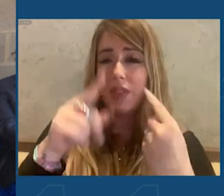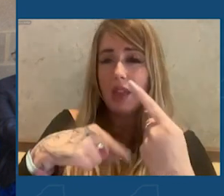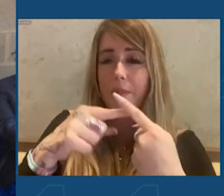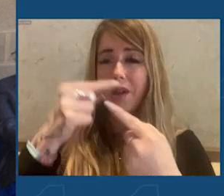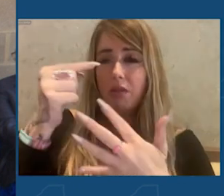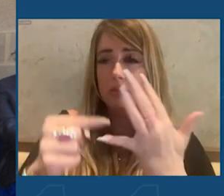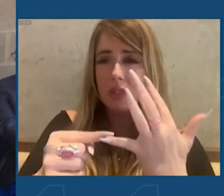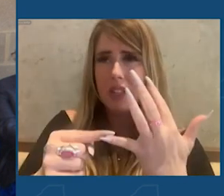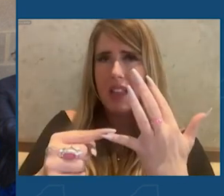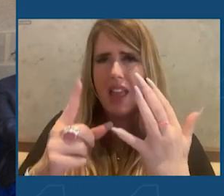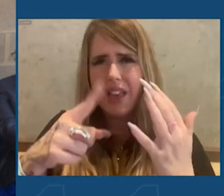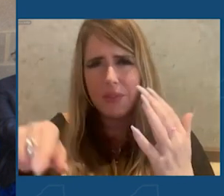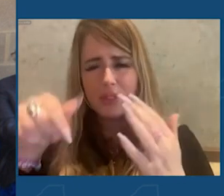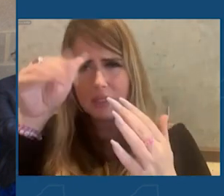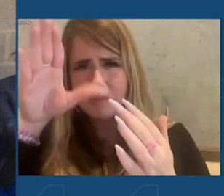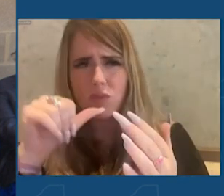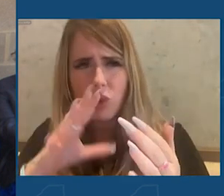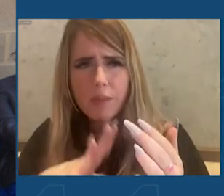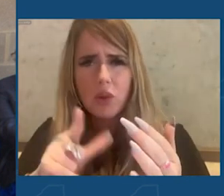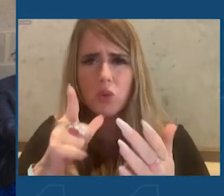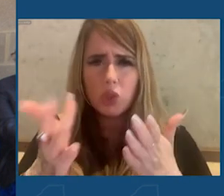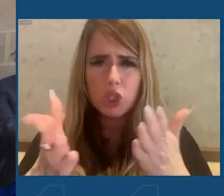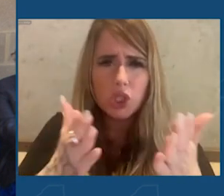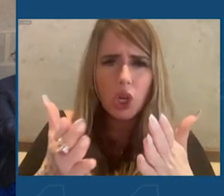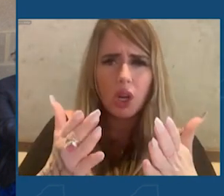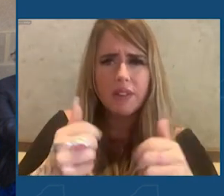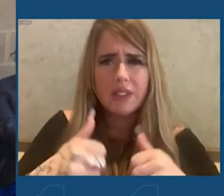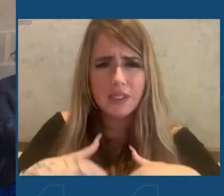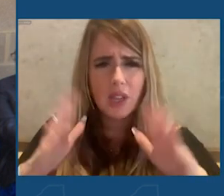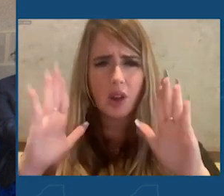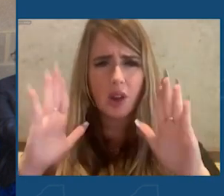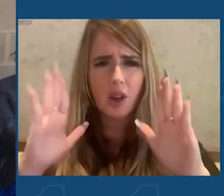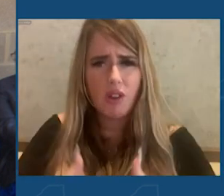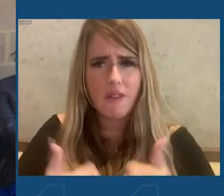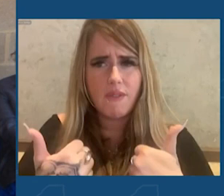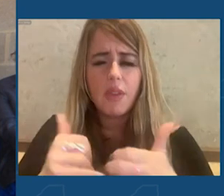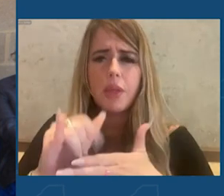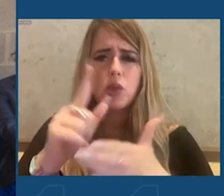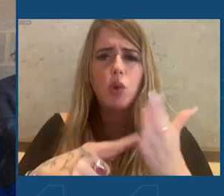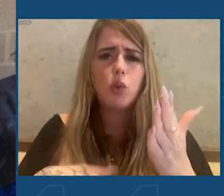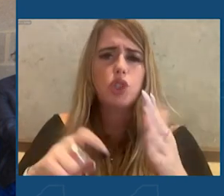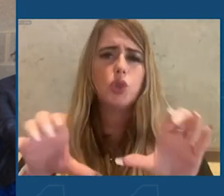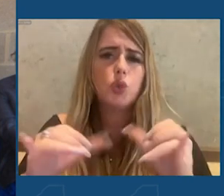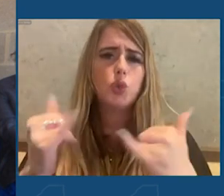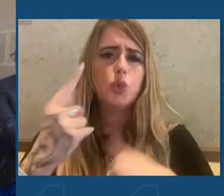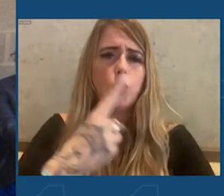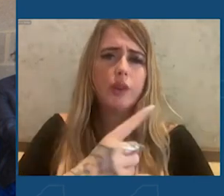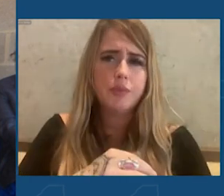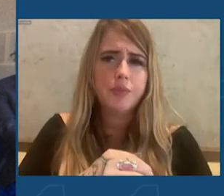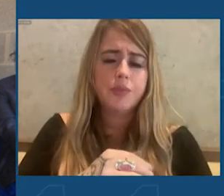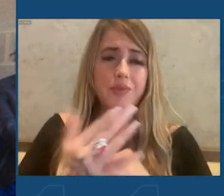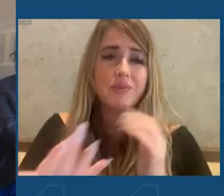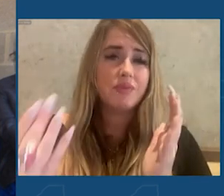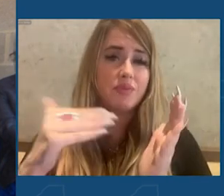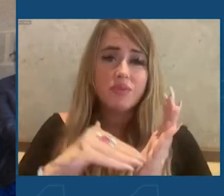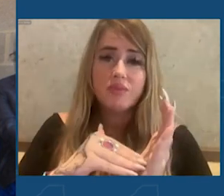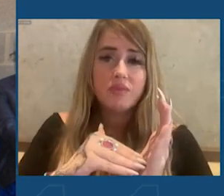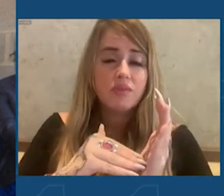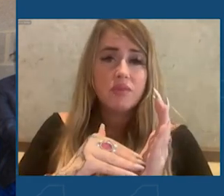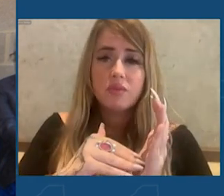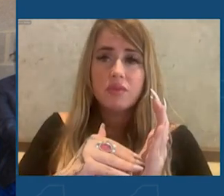women that serve and give the ultimate price is what we should be doing today. And again, having